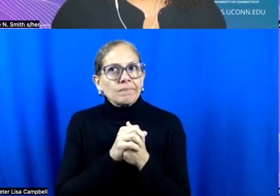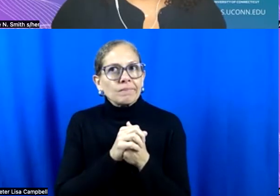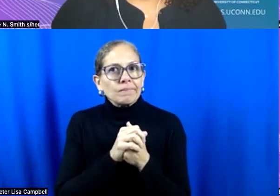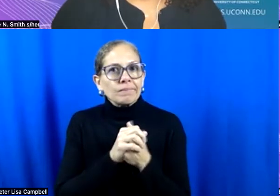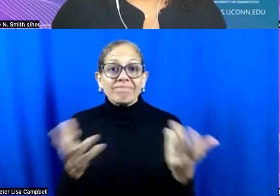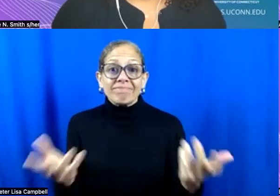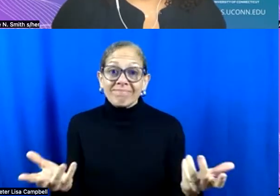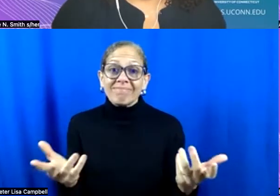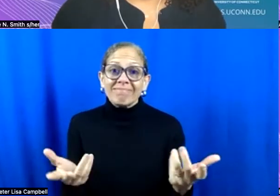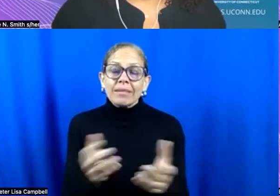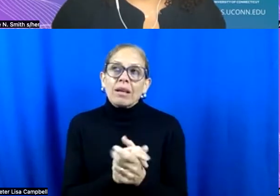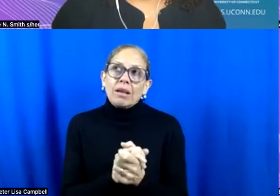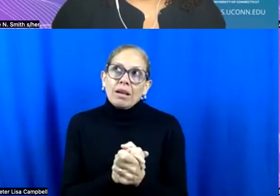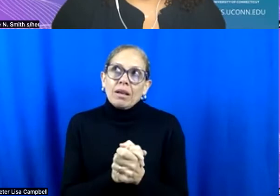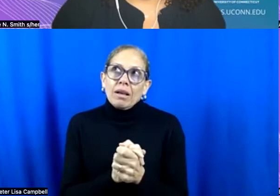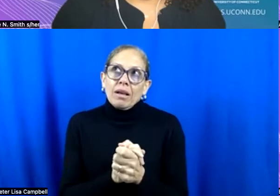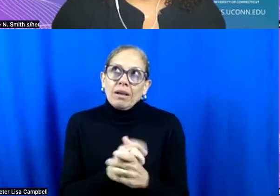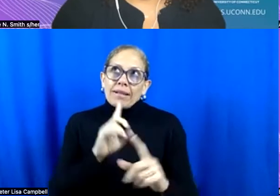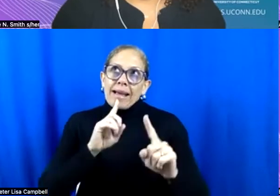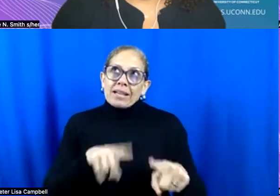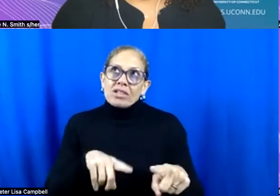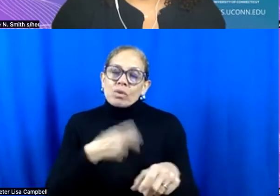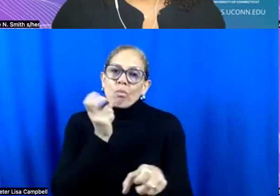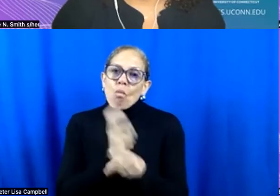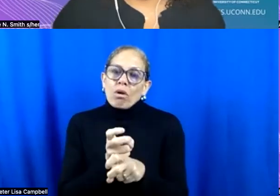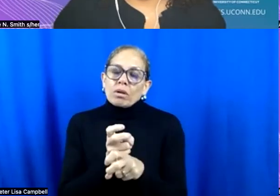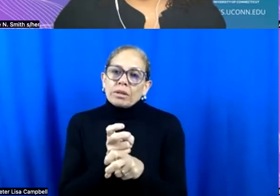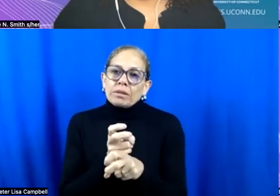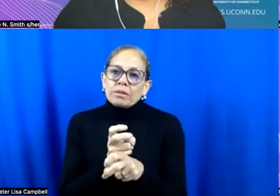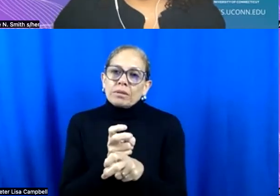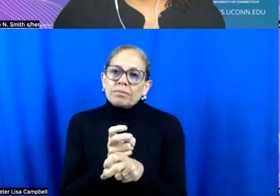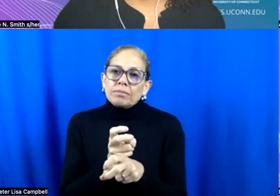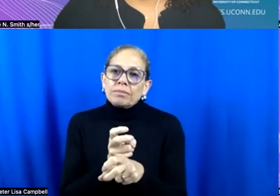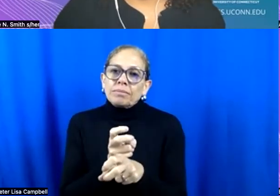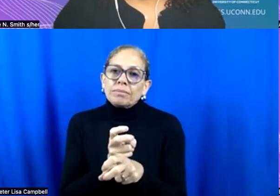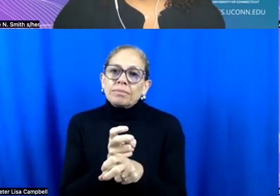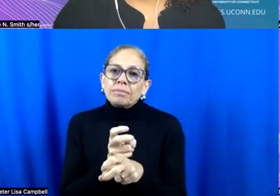That's a really hard question to answer, but, you know, I will say,